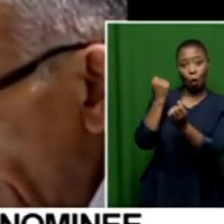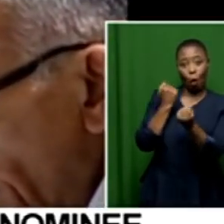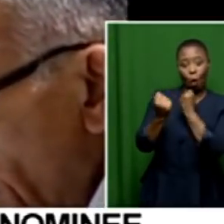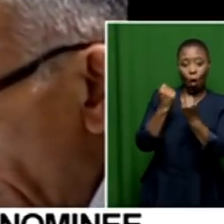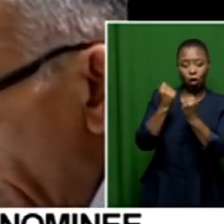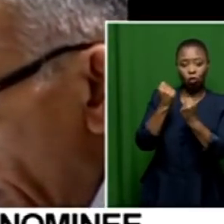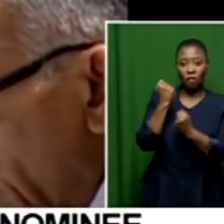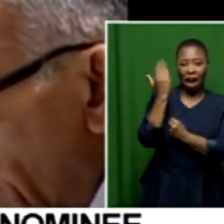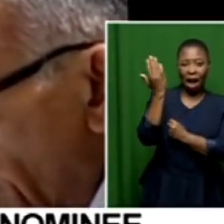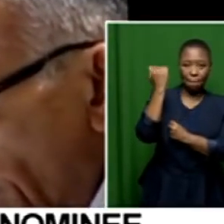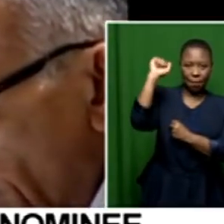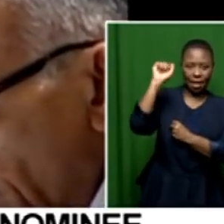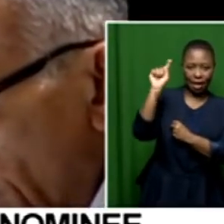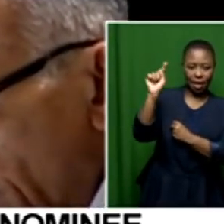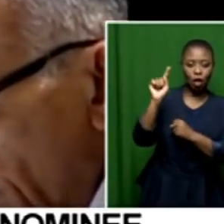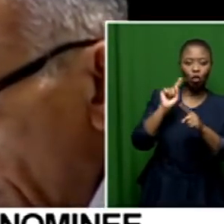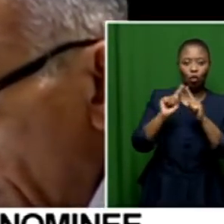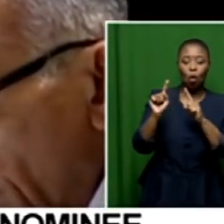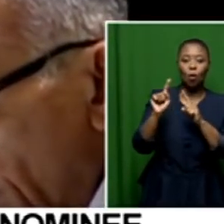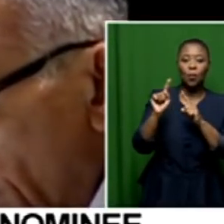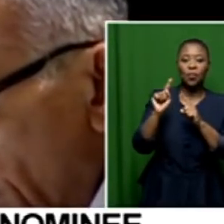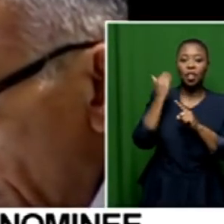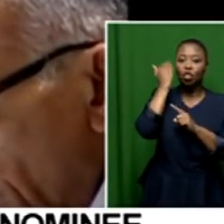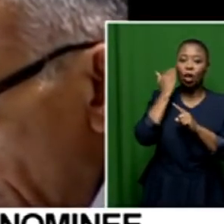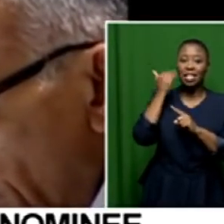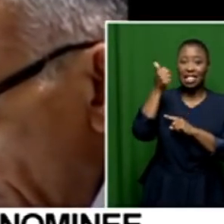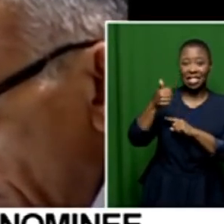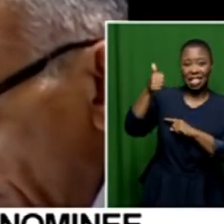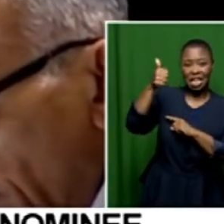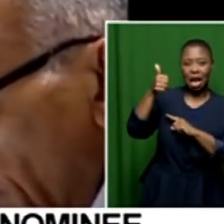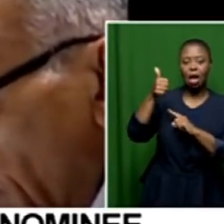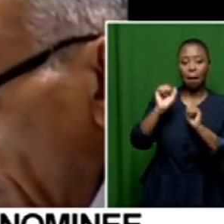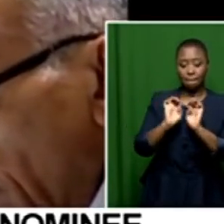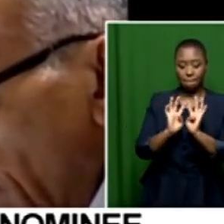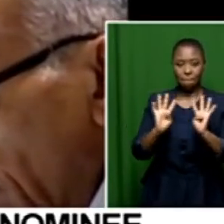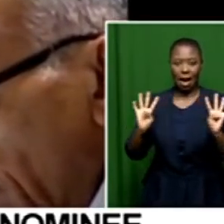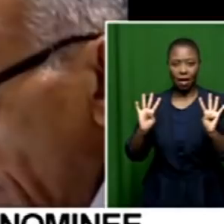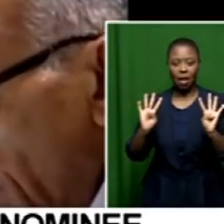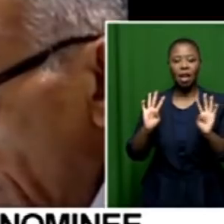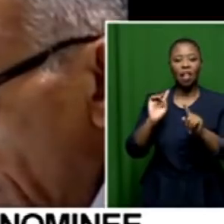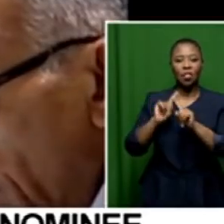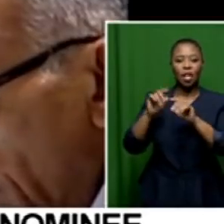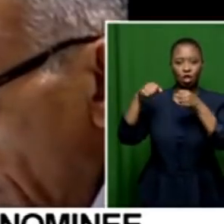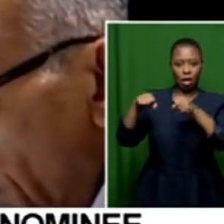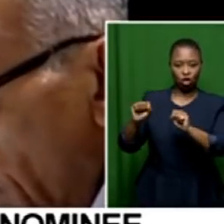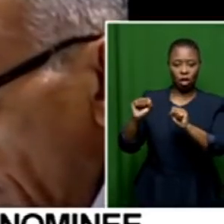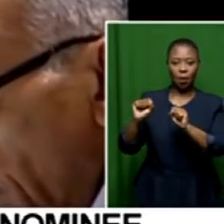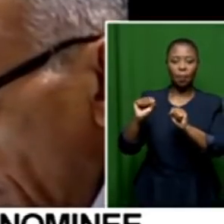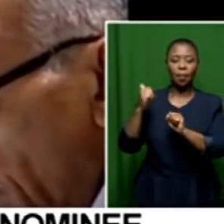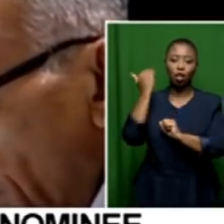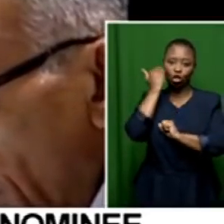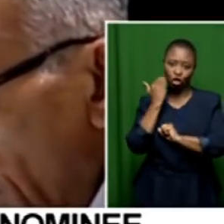who will be the senior judge in a panel and therefore the presiding judge. And